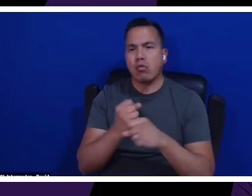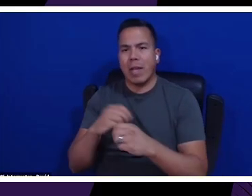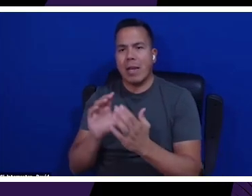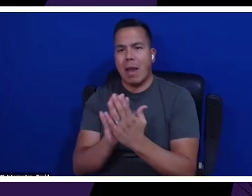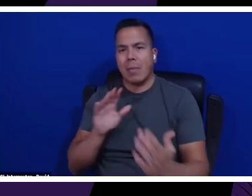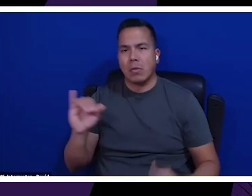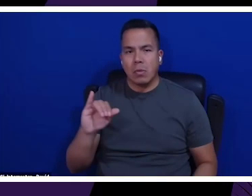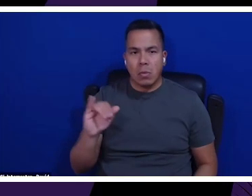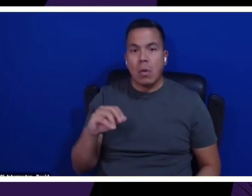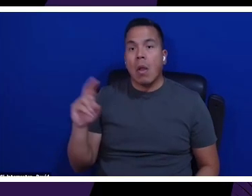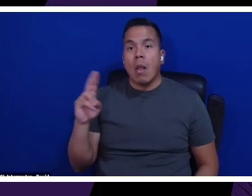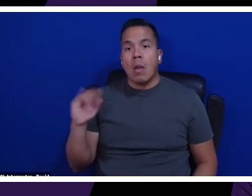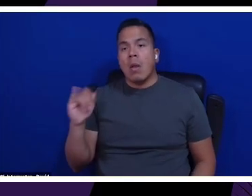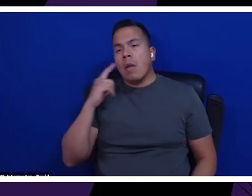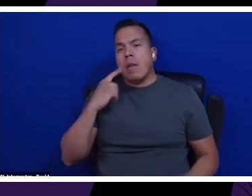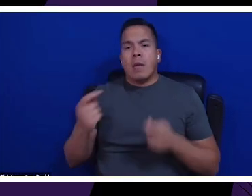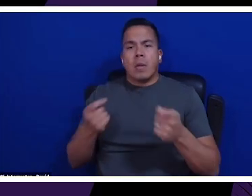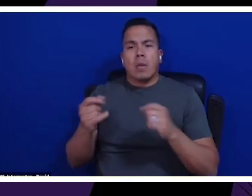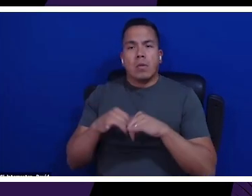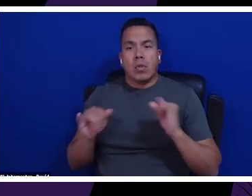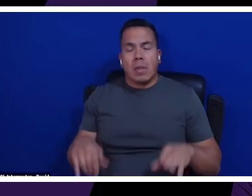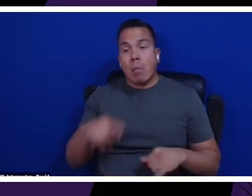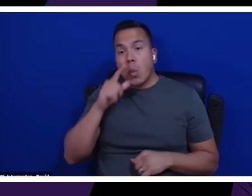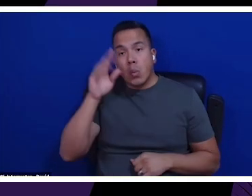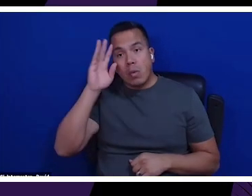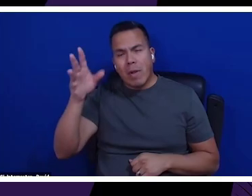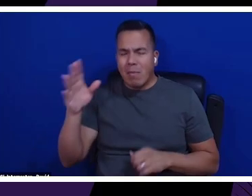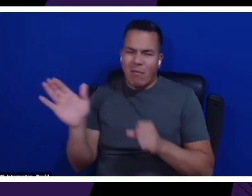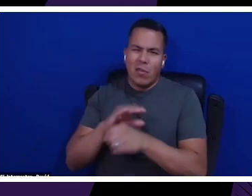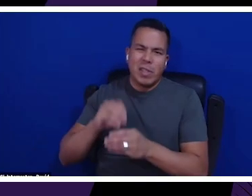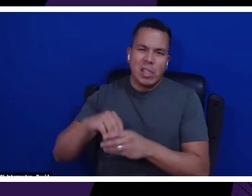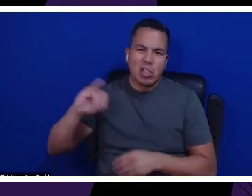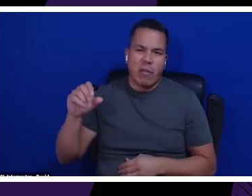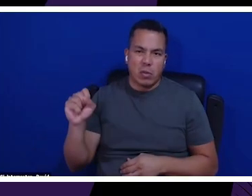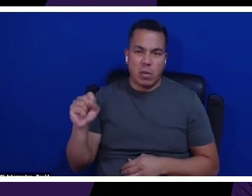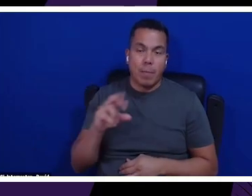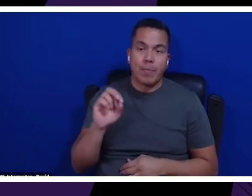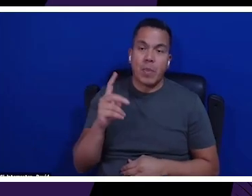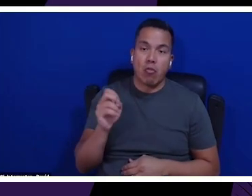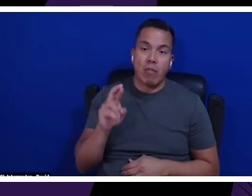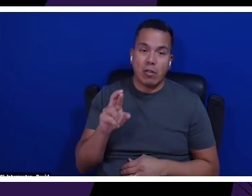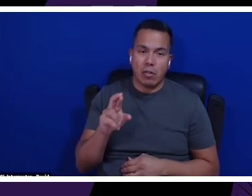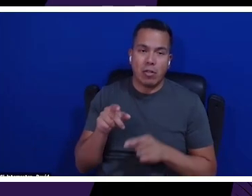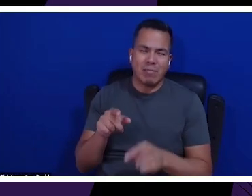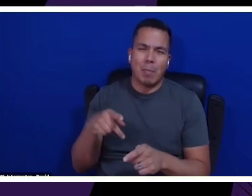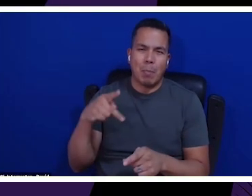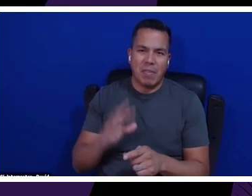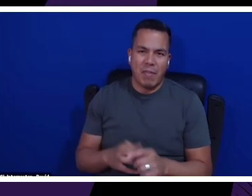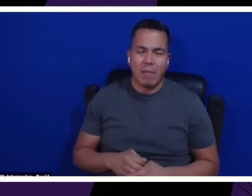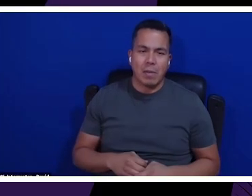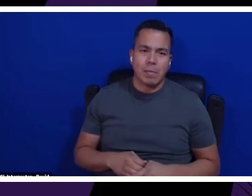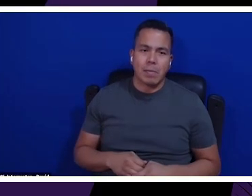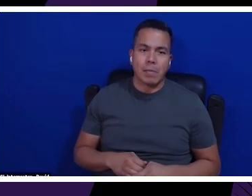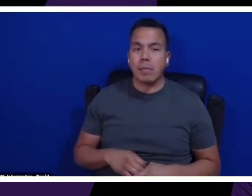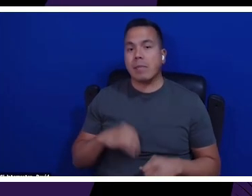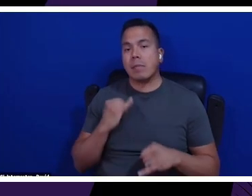The user interface for the control system was developed completely in JavaScript, while the rendering was done with P5. And then finally, we developed